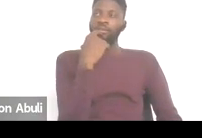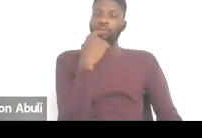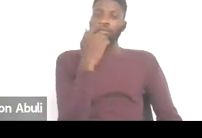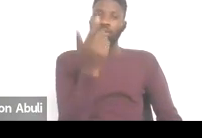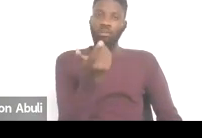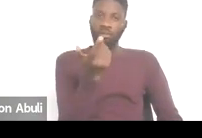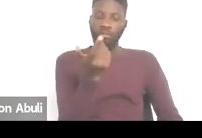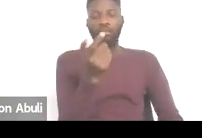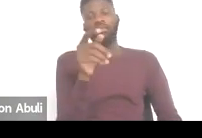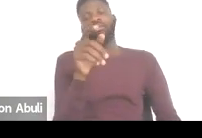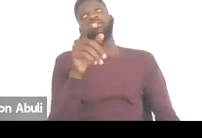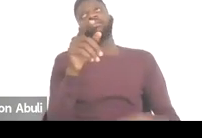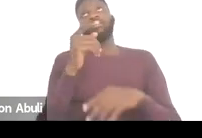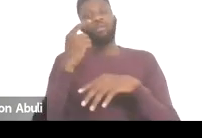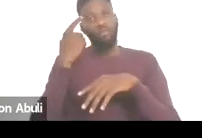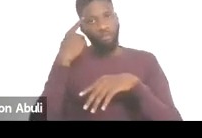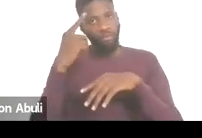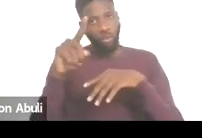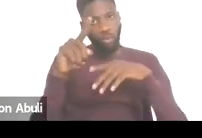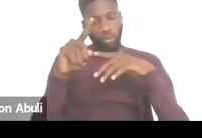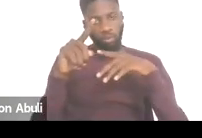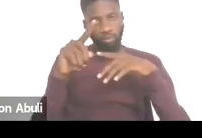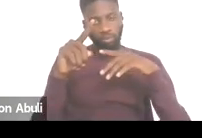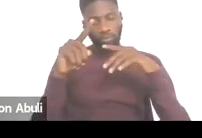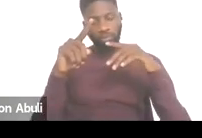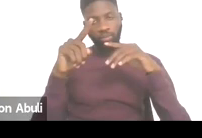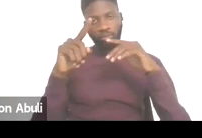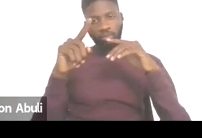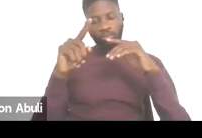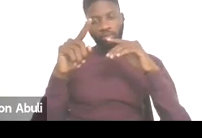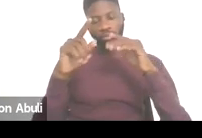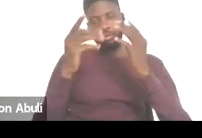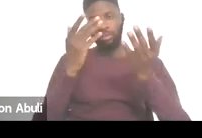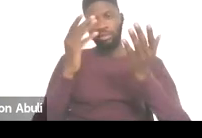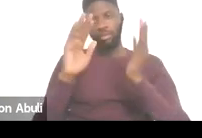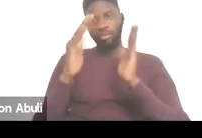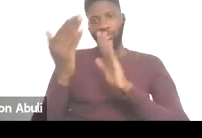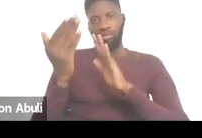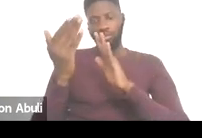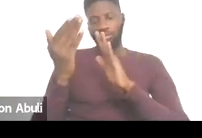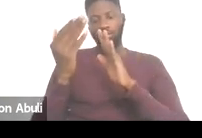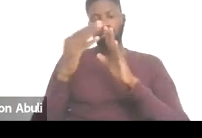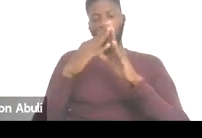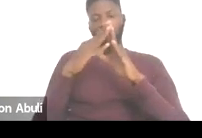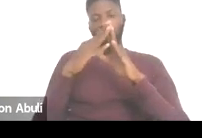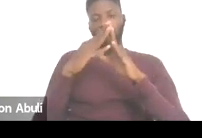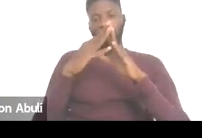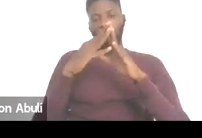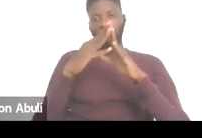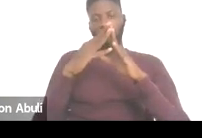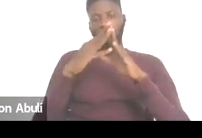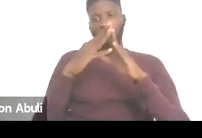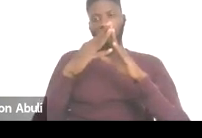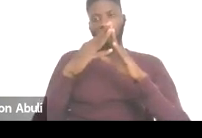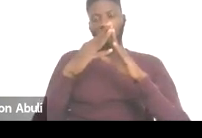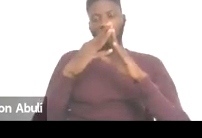when it comes to approaching your, how do you, oh, okay, I see, how do you prepare yourself